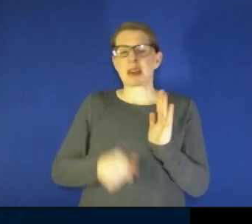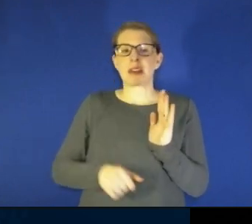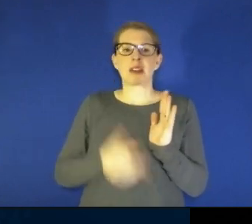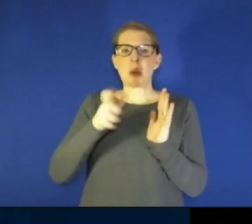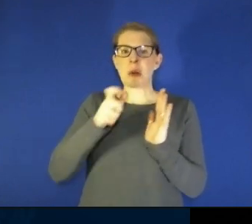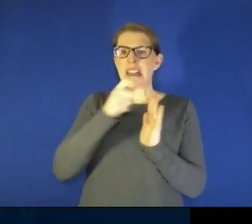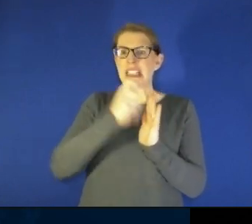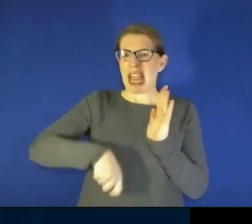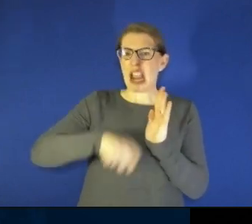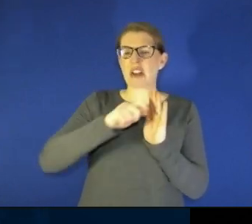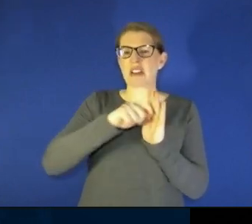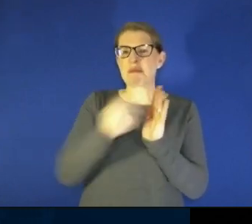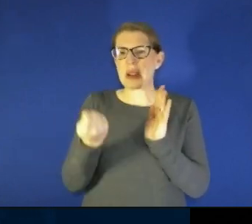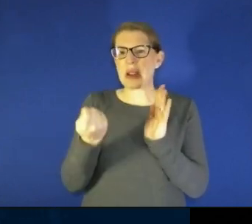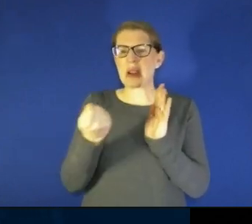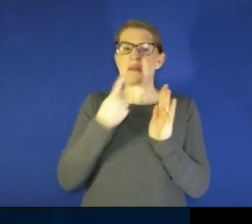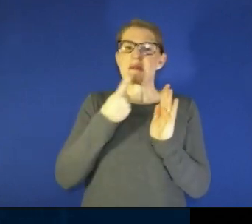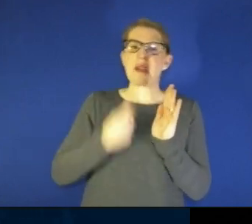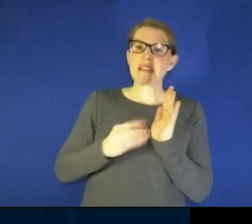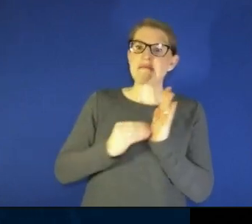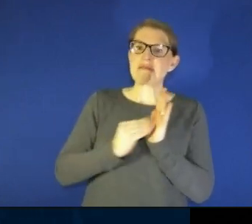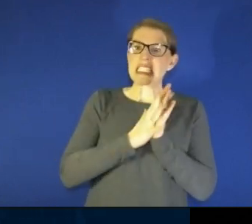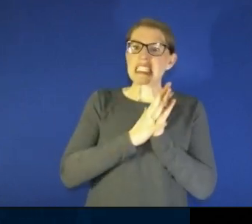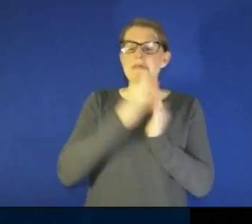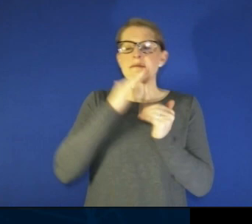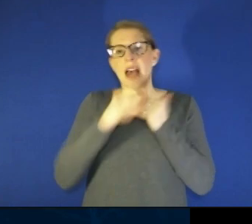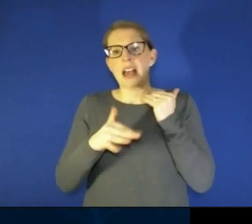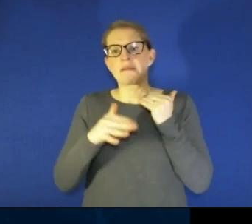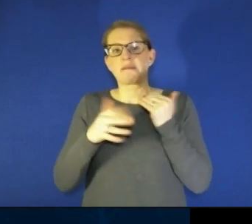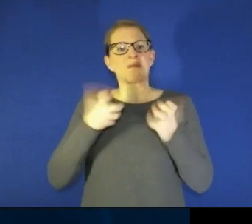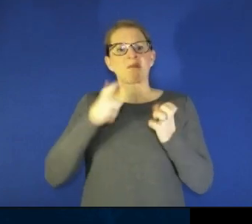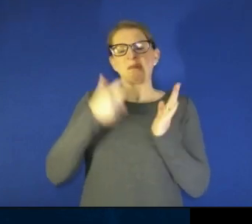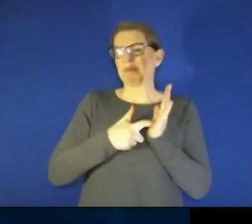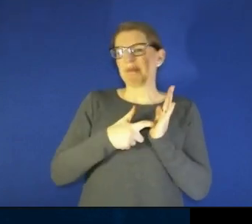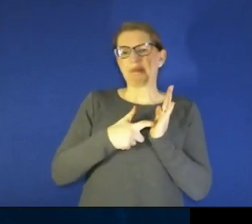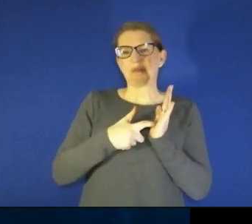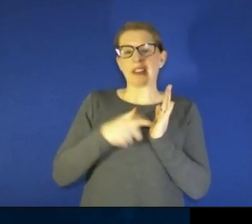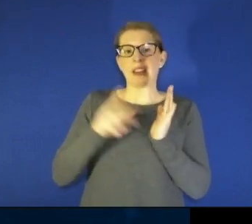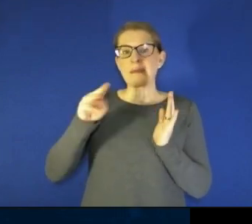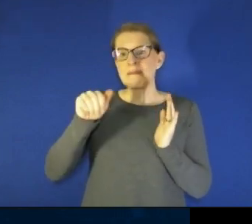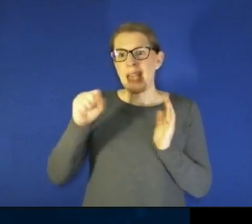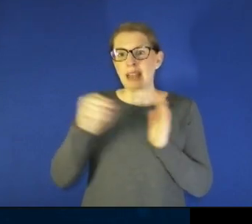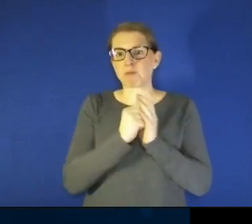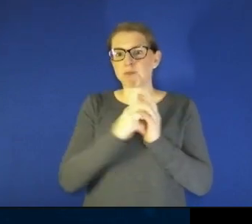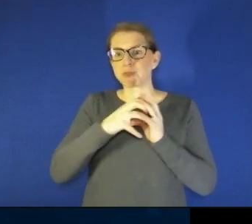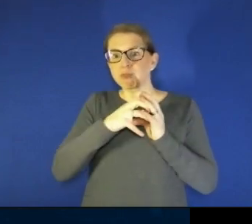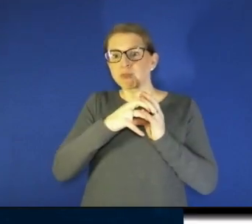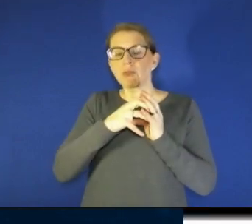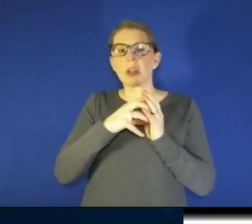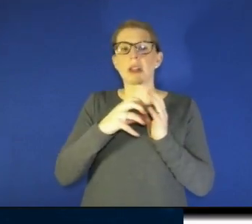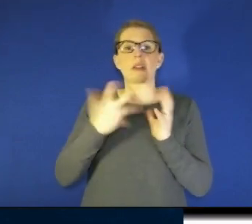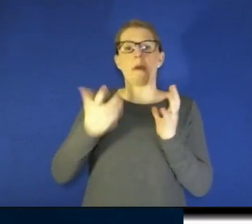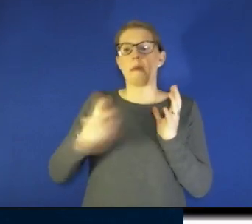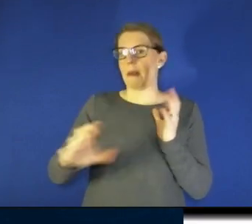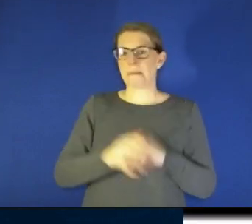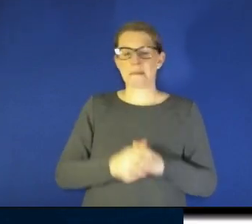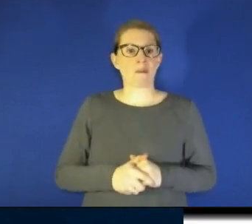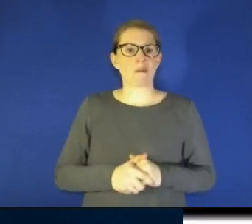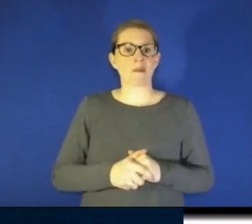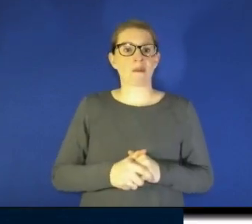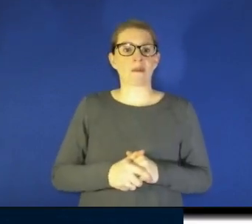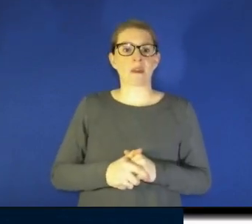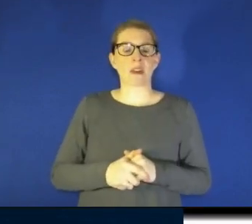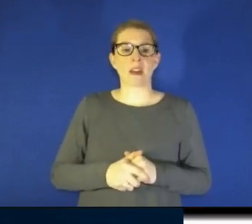or redness or bleeding or anything like that. You don't want to see any masses or growths. And the fact that Amit Rastogi, who